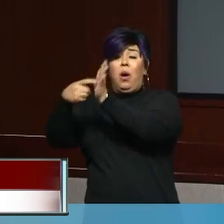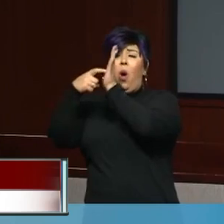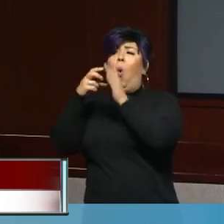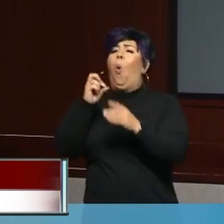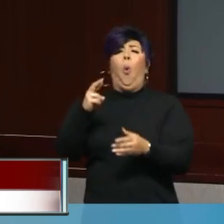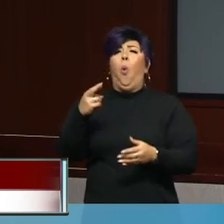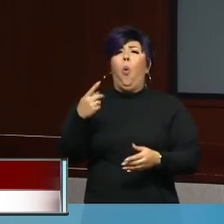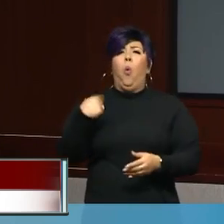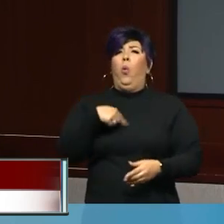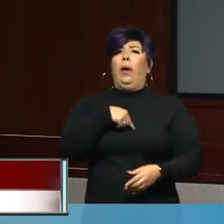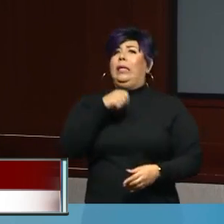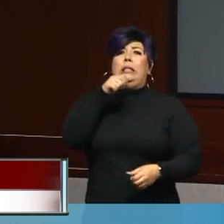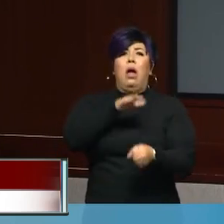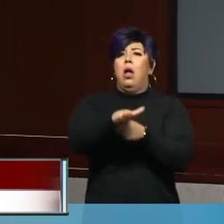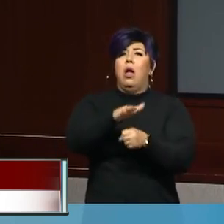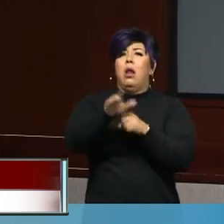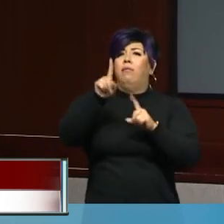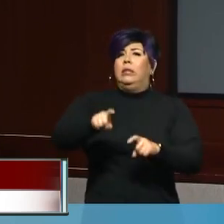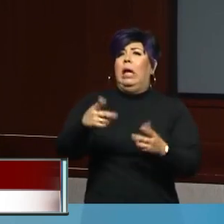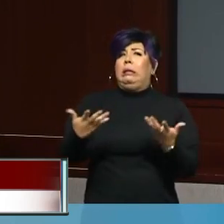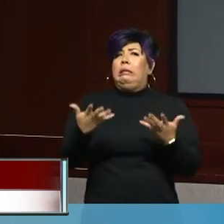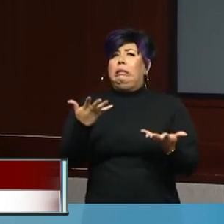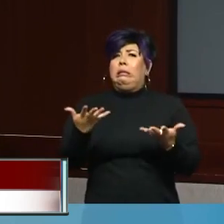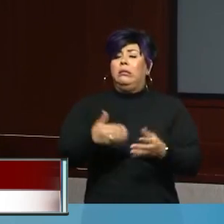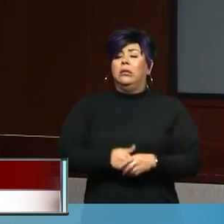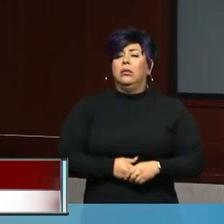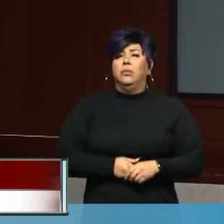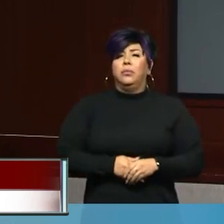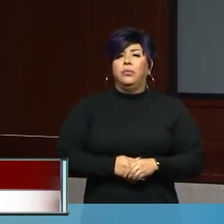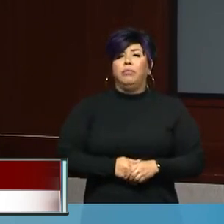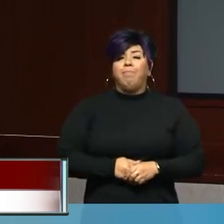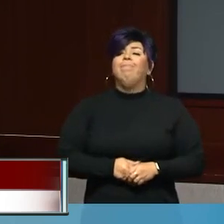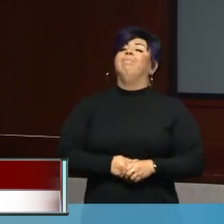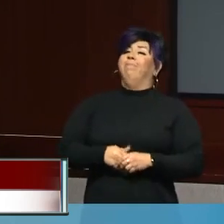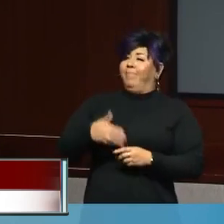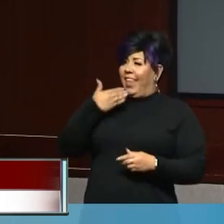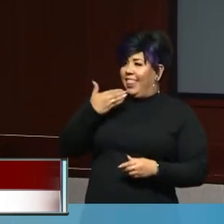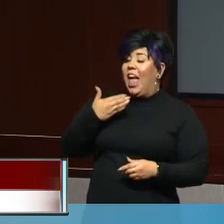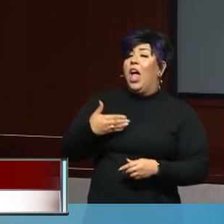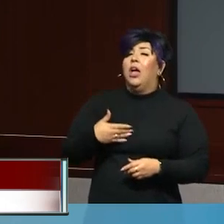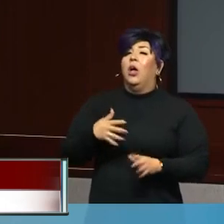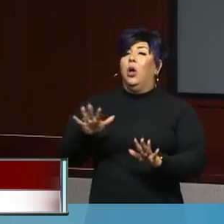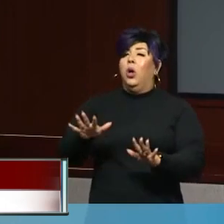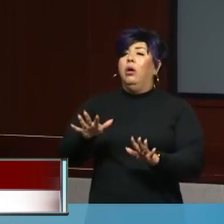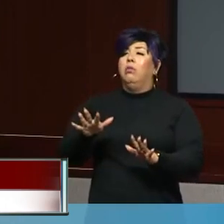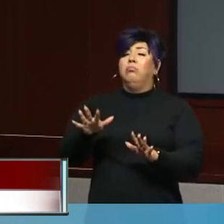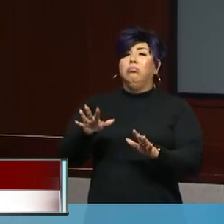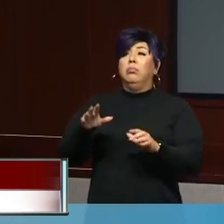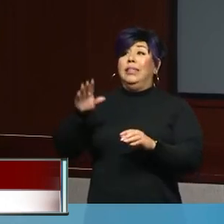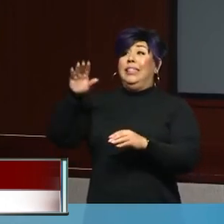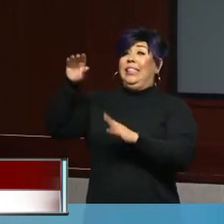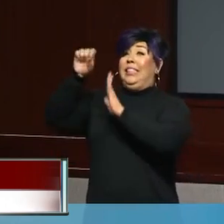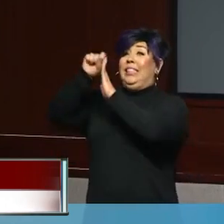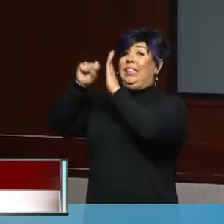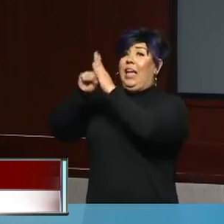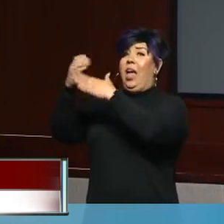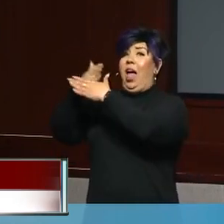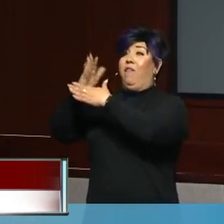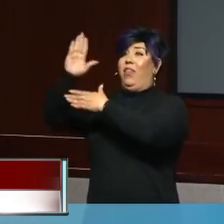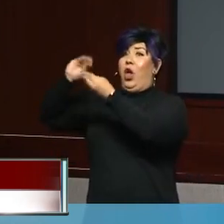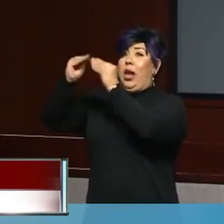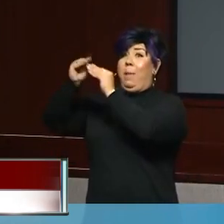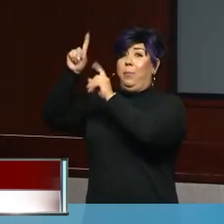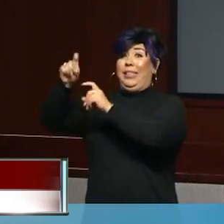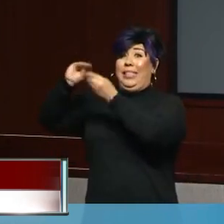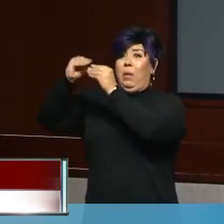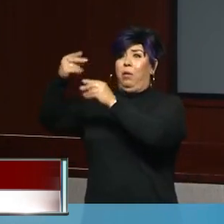still below the state average and our target there? Tim, thank you for the question. We're still below the state average, and that's why you hear